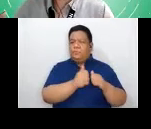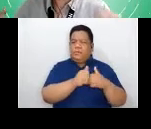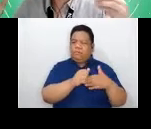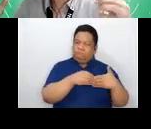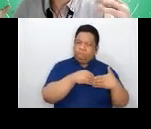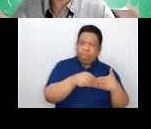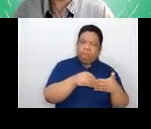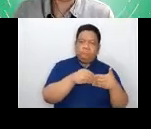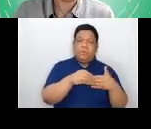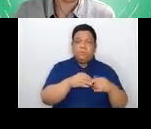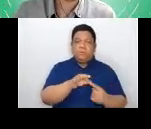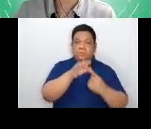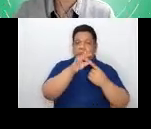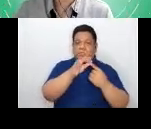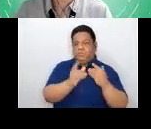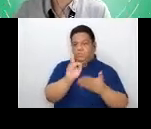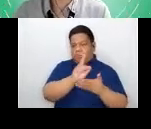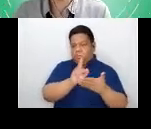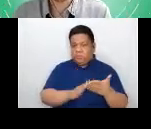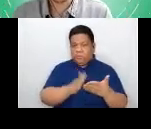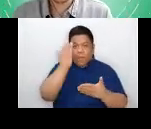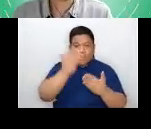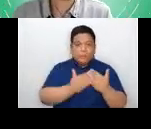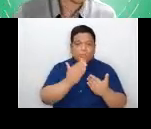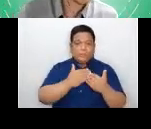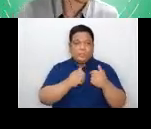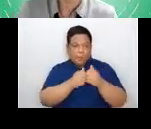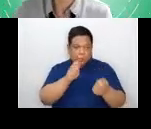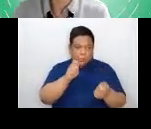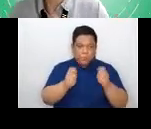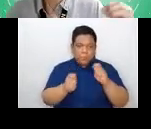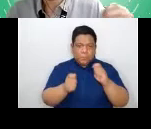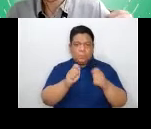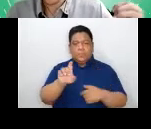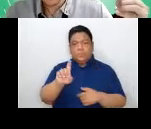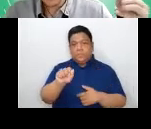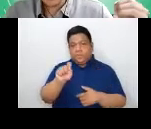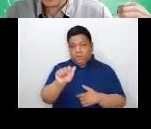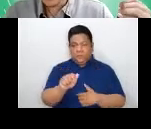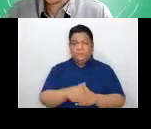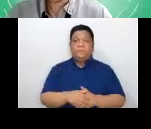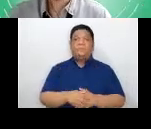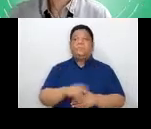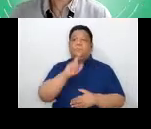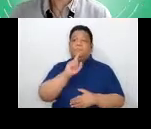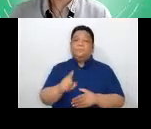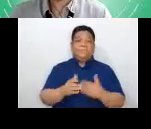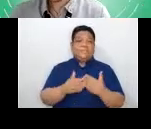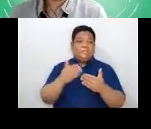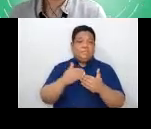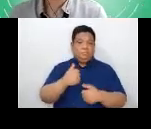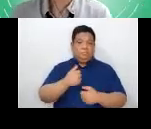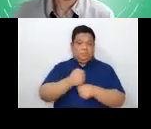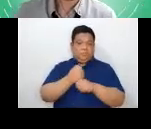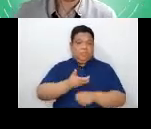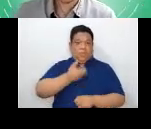of how easy it is to manipulate digital data in a good way. um, it's easy to create your own designs. Like right